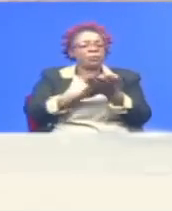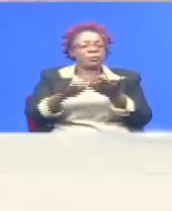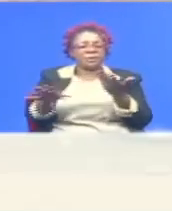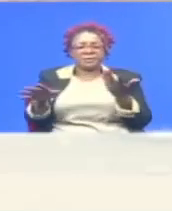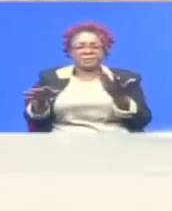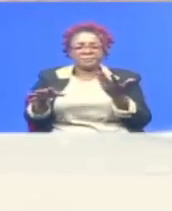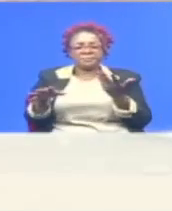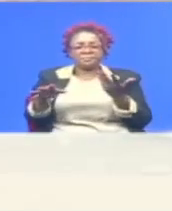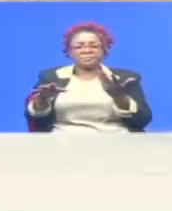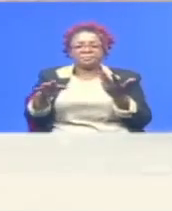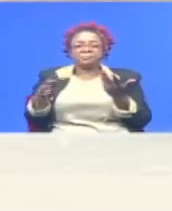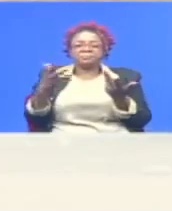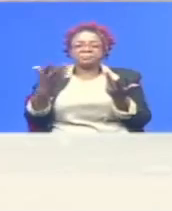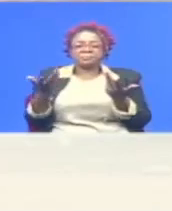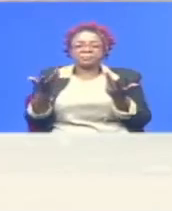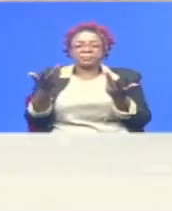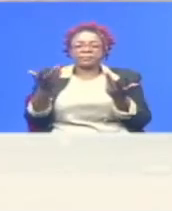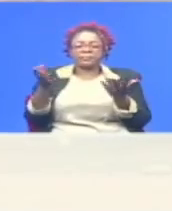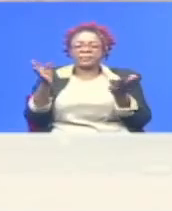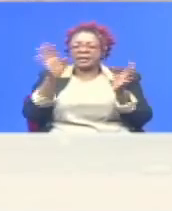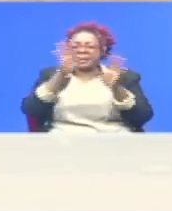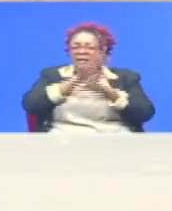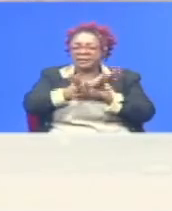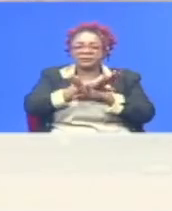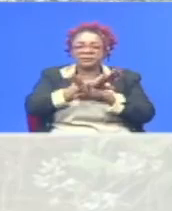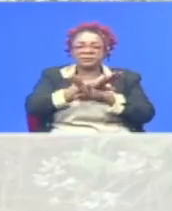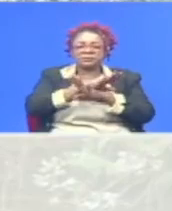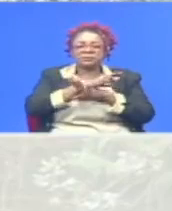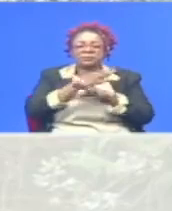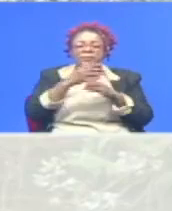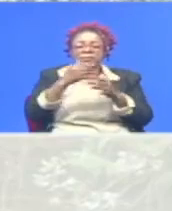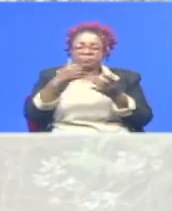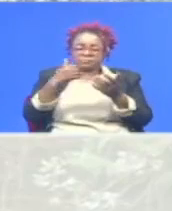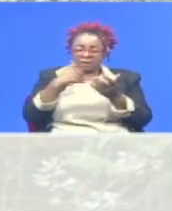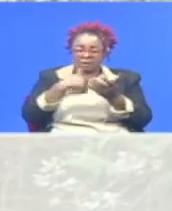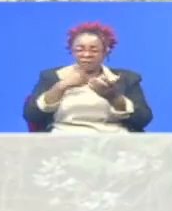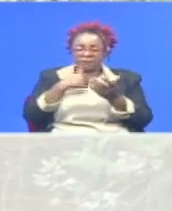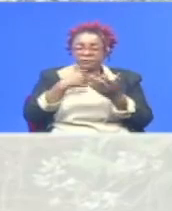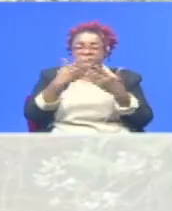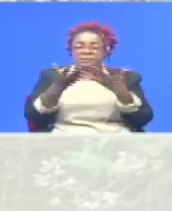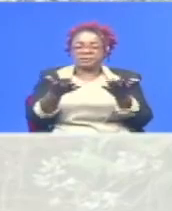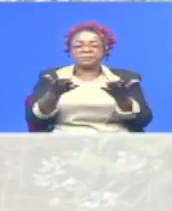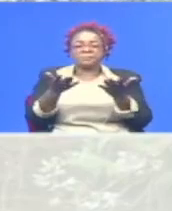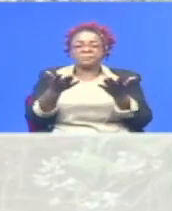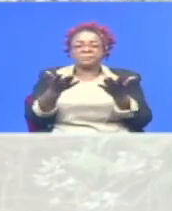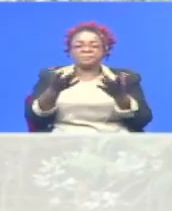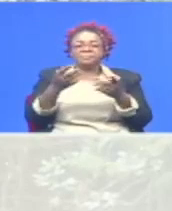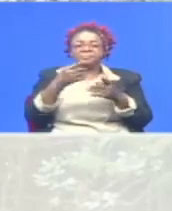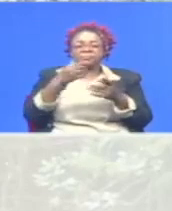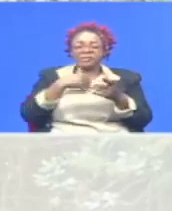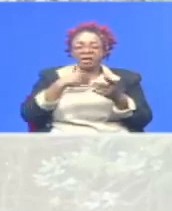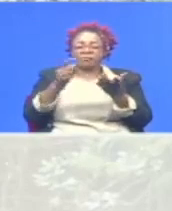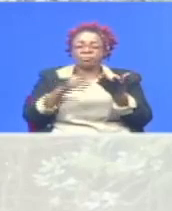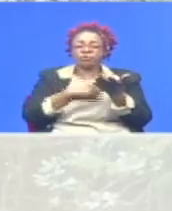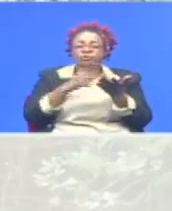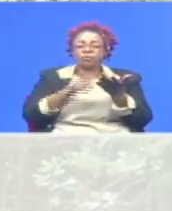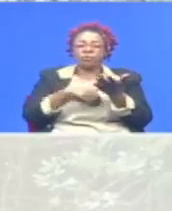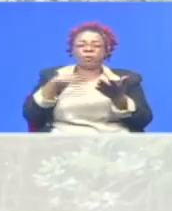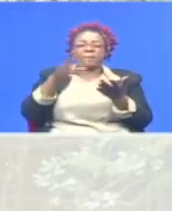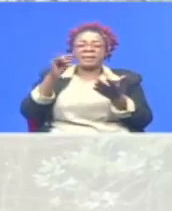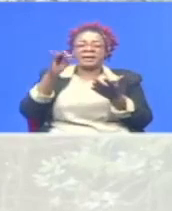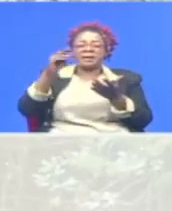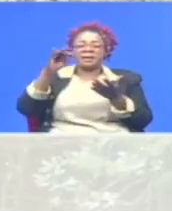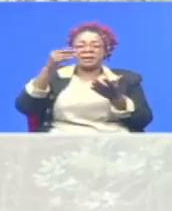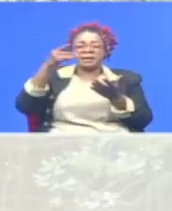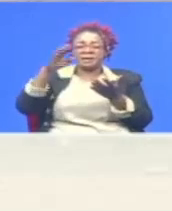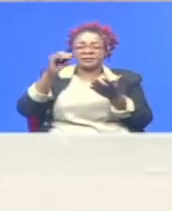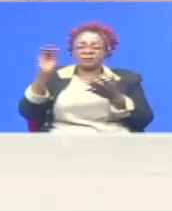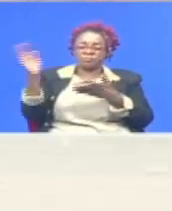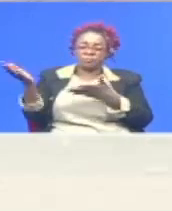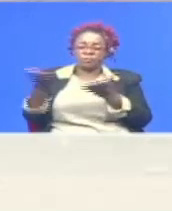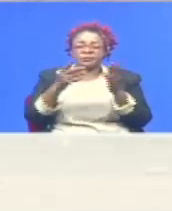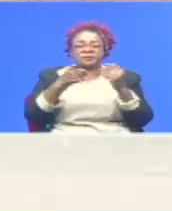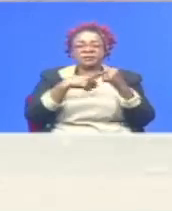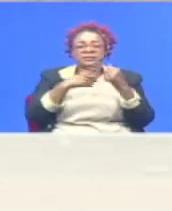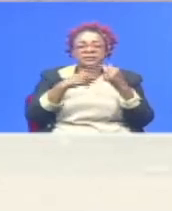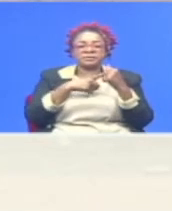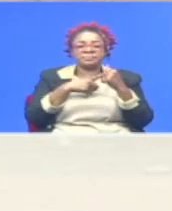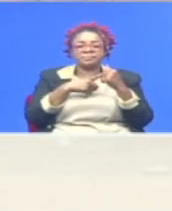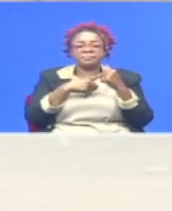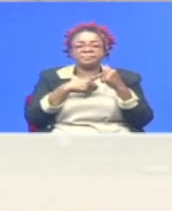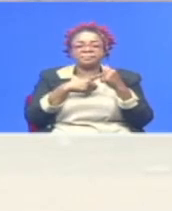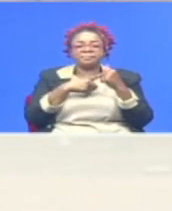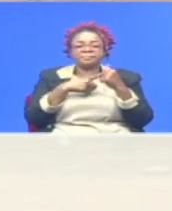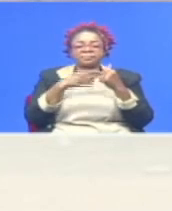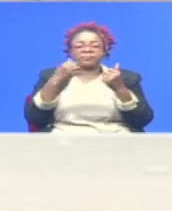kufunguka. Mzungu alikuwa hapa anaitwa Don Hunt. Akawalete kutoka hapa Kendogolo hapa. Dogolo kama sita hivi. Tukua naenda